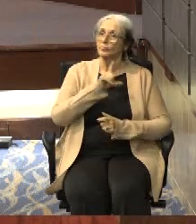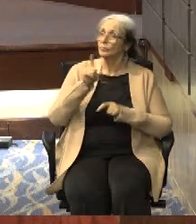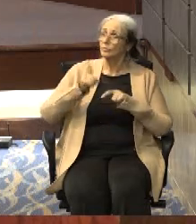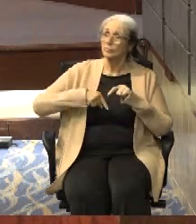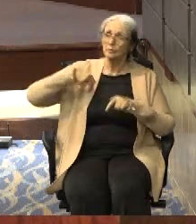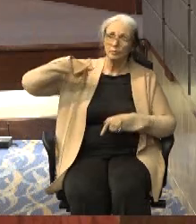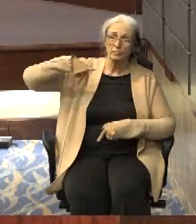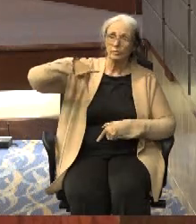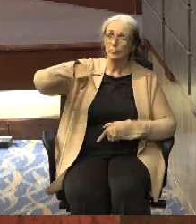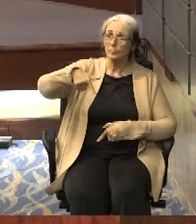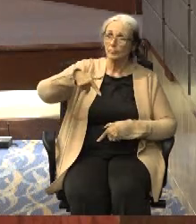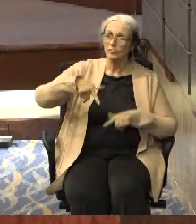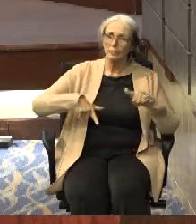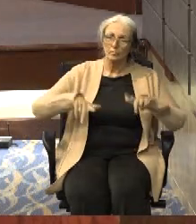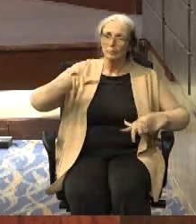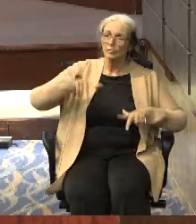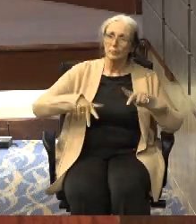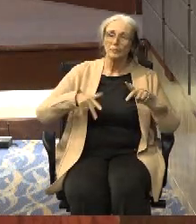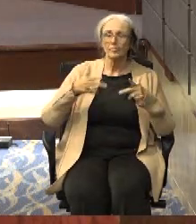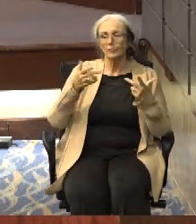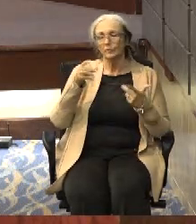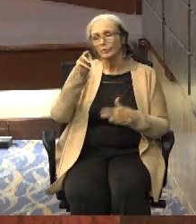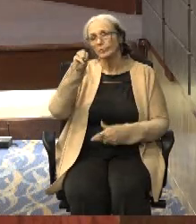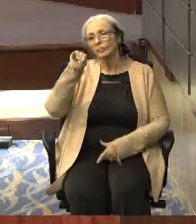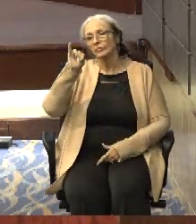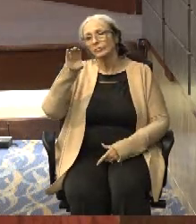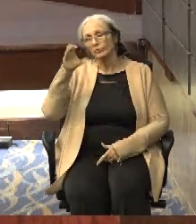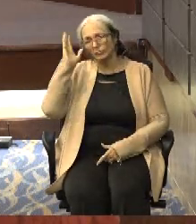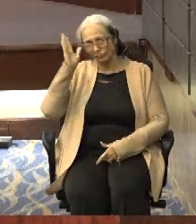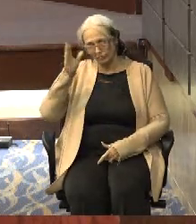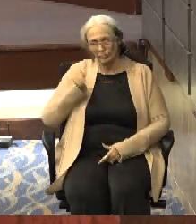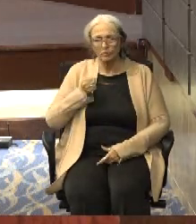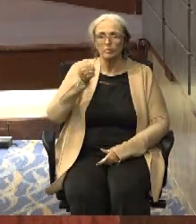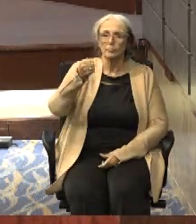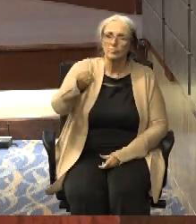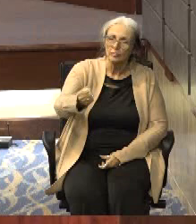due to physical limitations, a microphone is available to be brought to you.